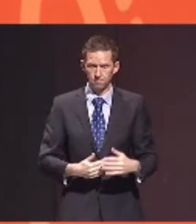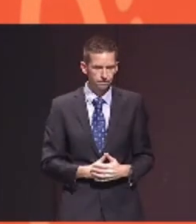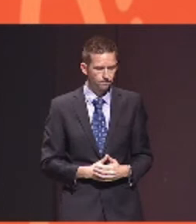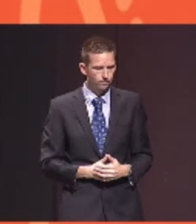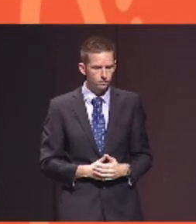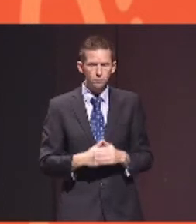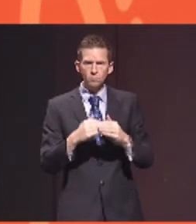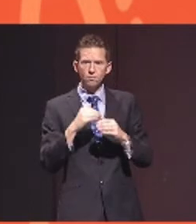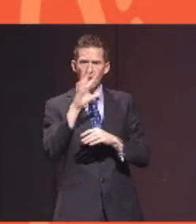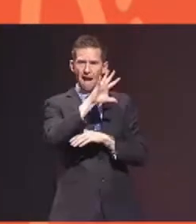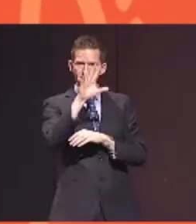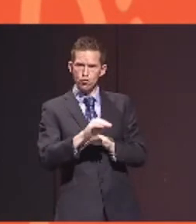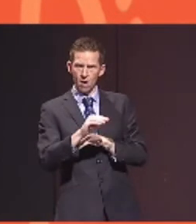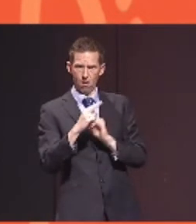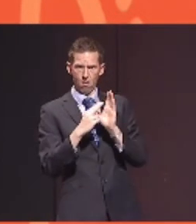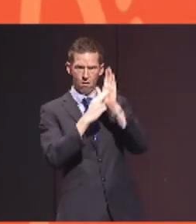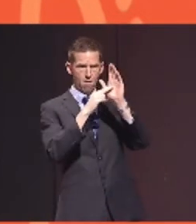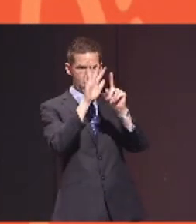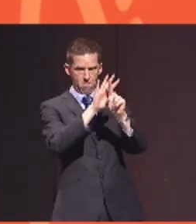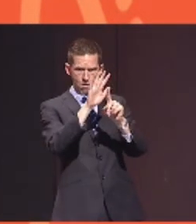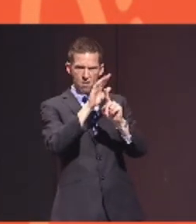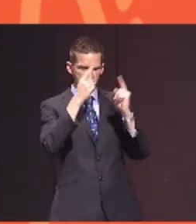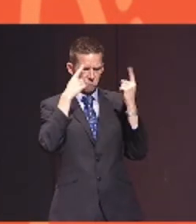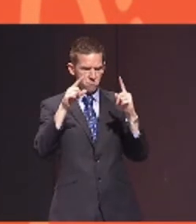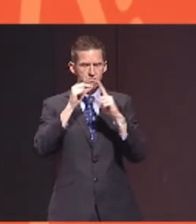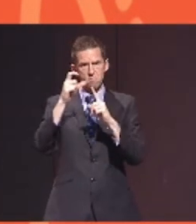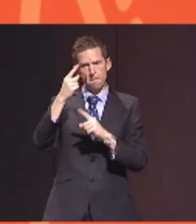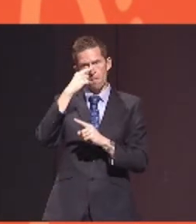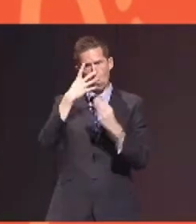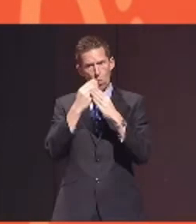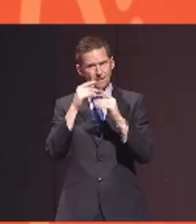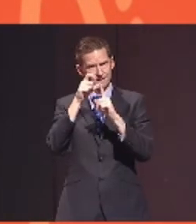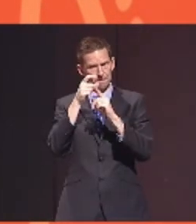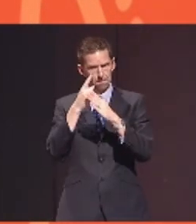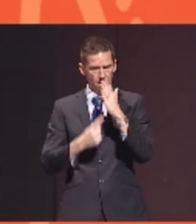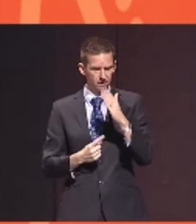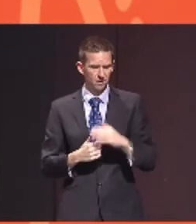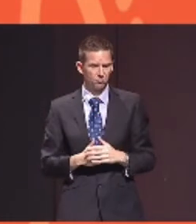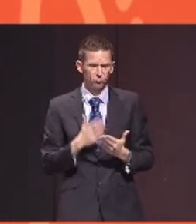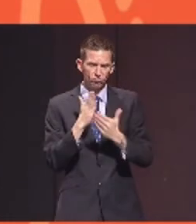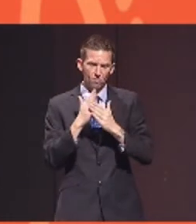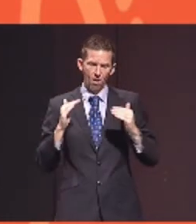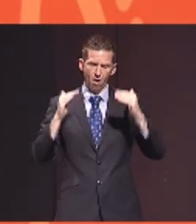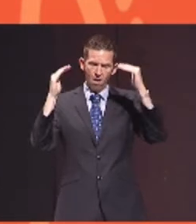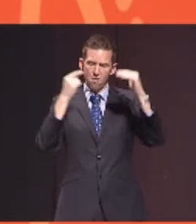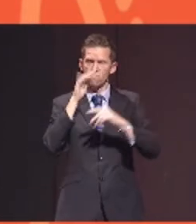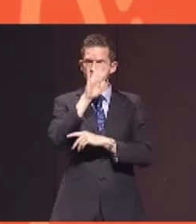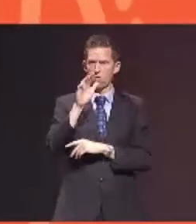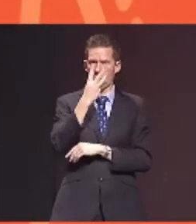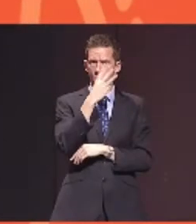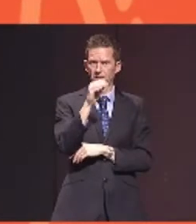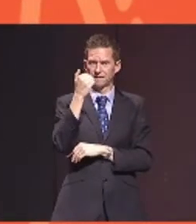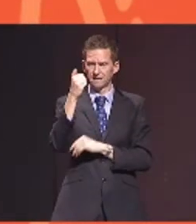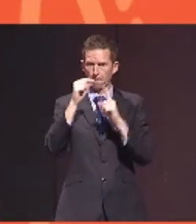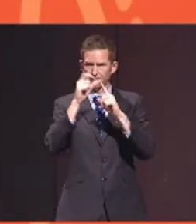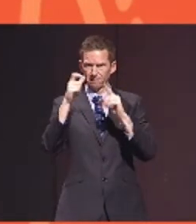In sub-Saharan Africa, the estimated proportion of people with disabilities is as high as